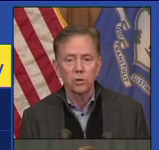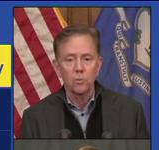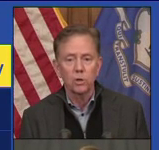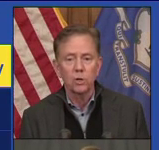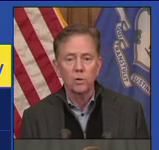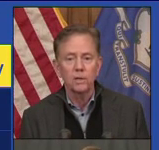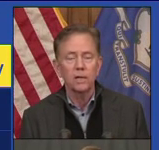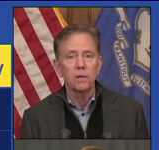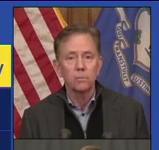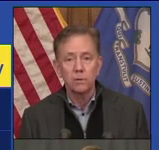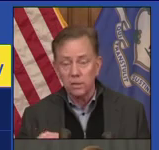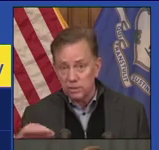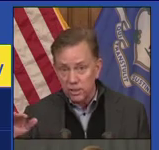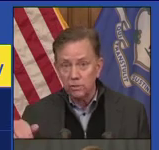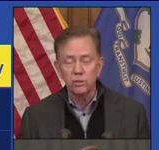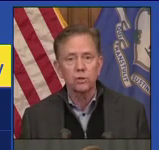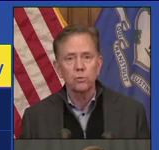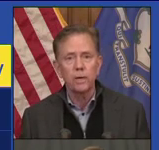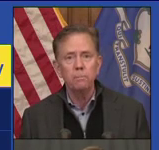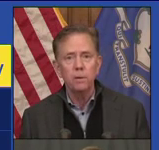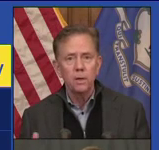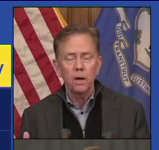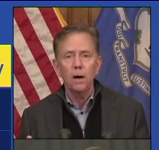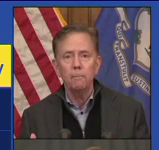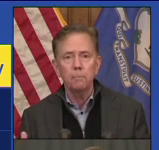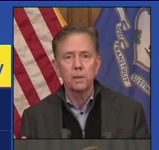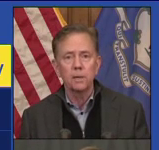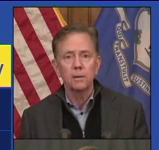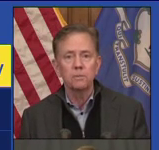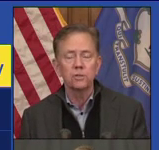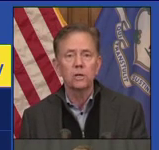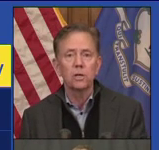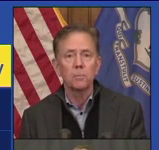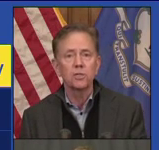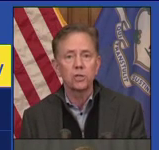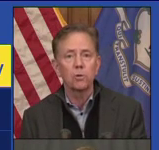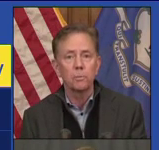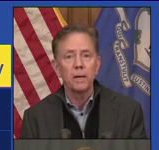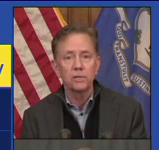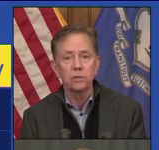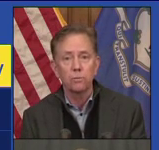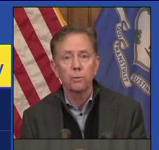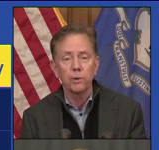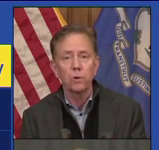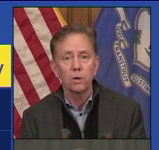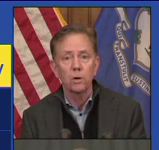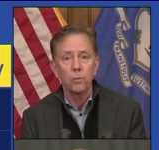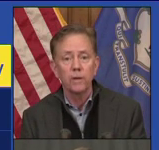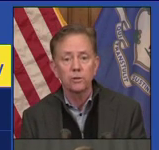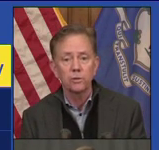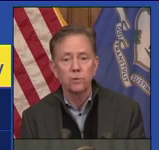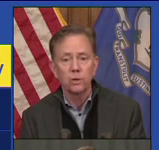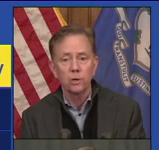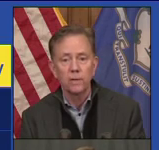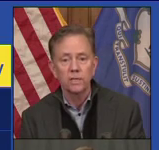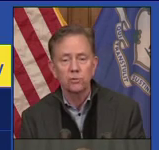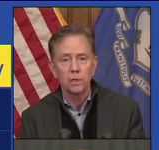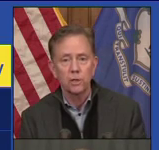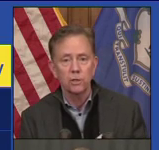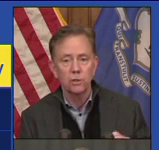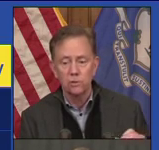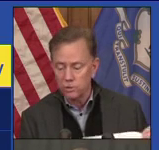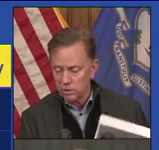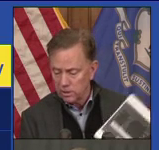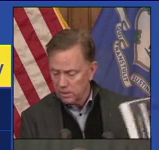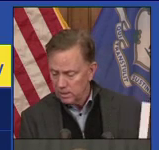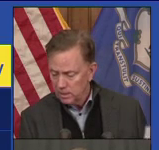Hospitalizations, a little more current. That number continues to creep up, but still at a much slower pace than where we were a week or two ago, and that's really